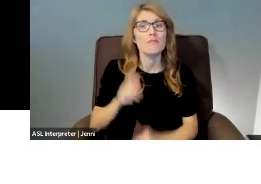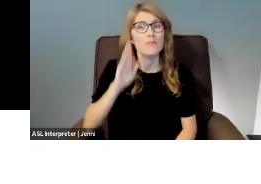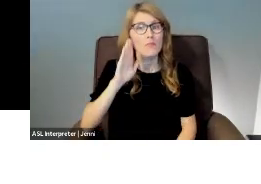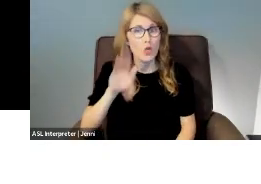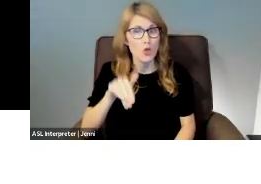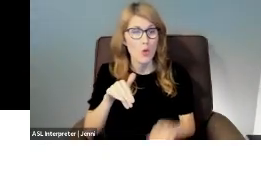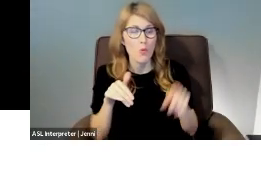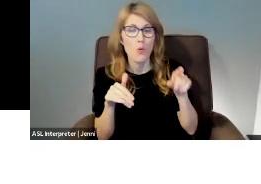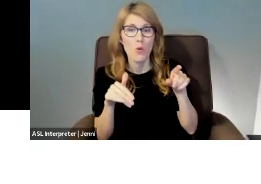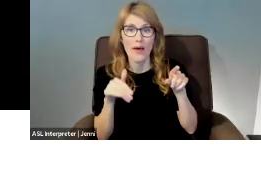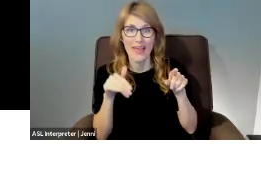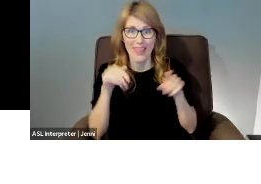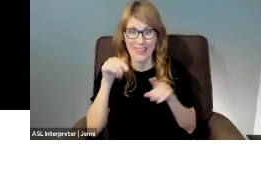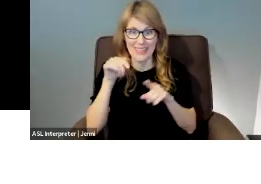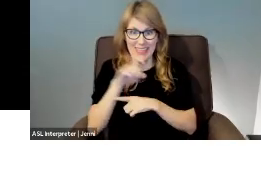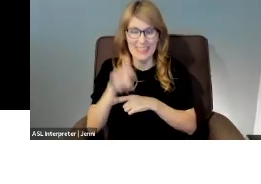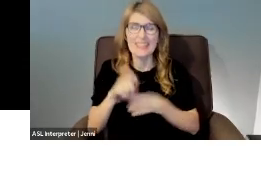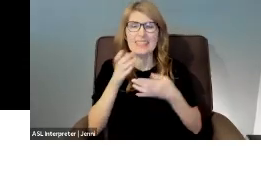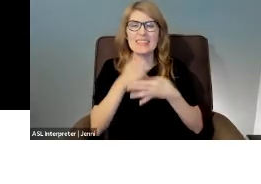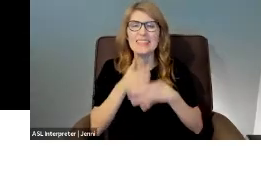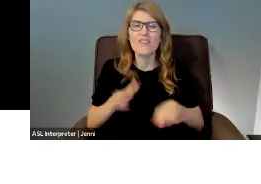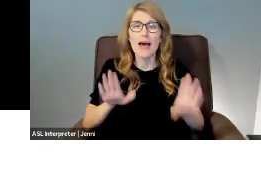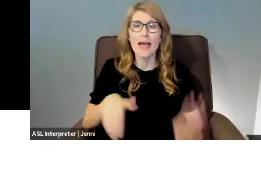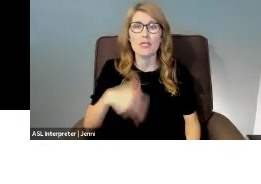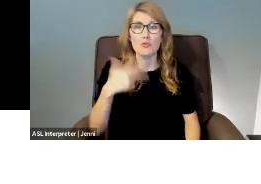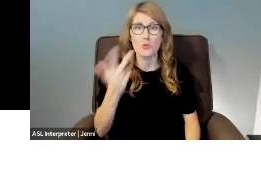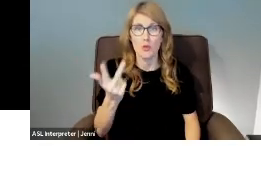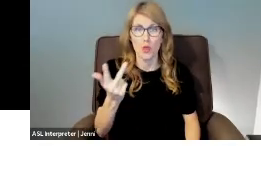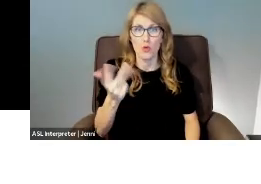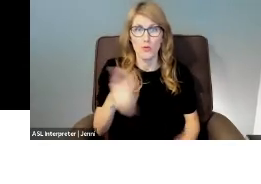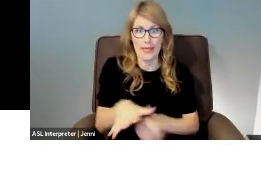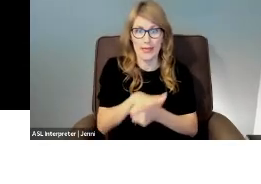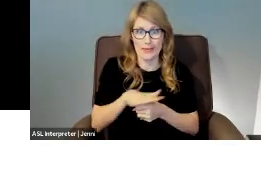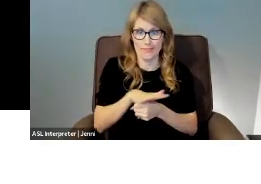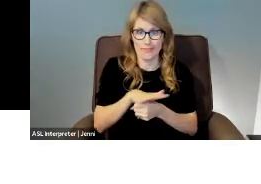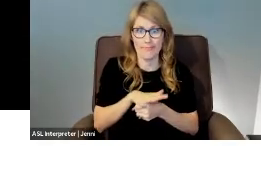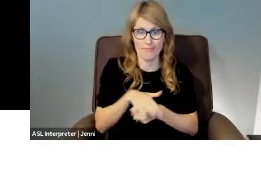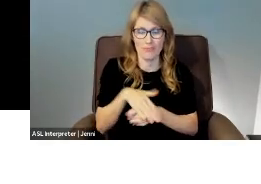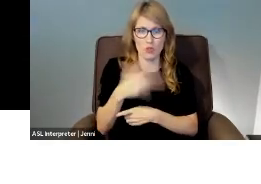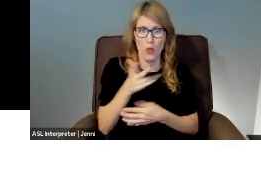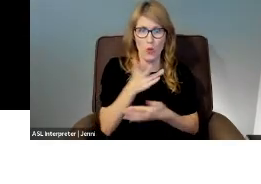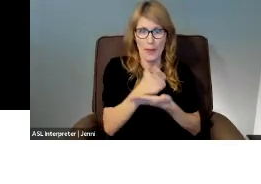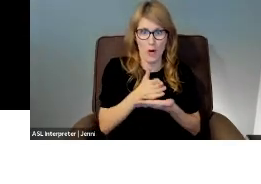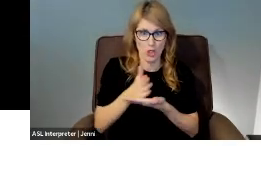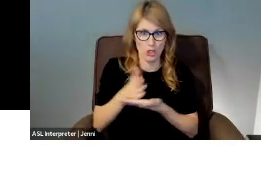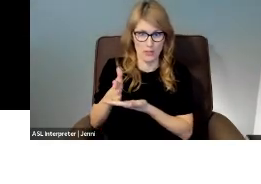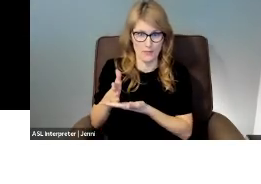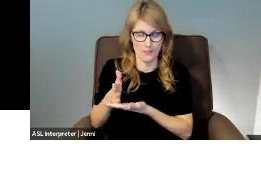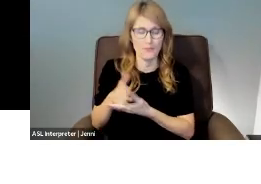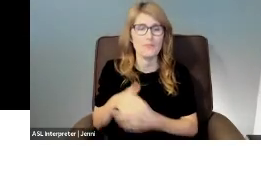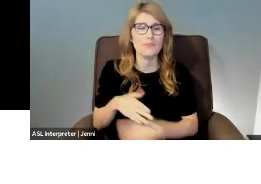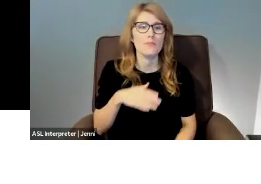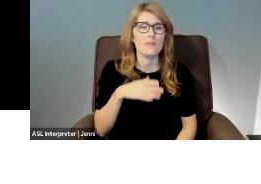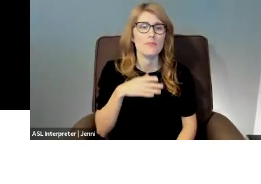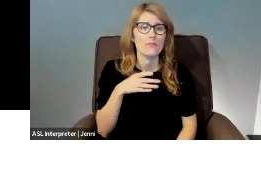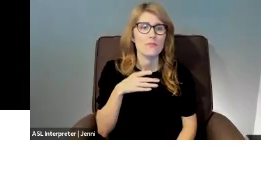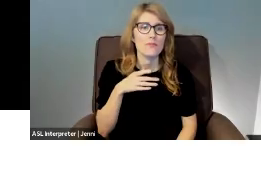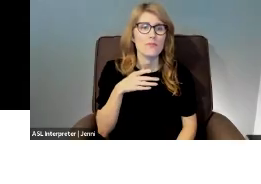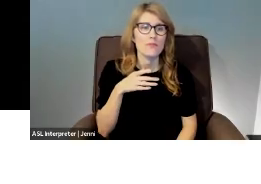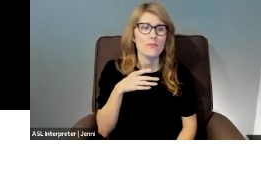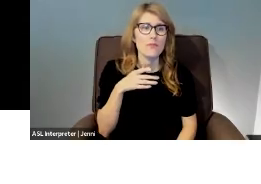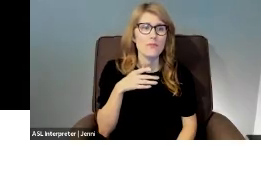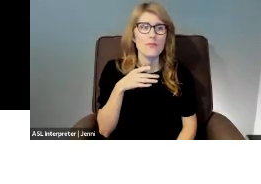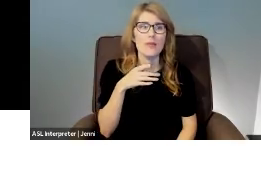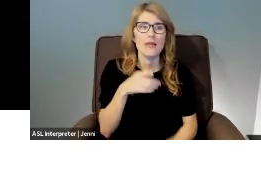this state is divided into 3 pieces. Okay. And the Legal